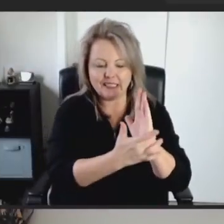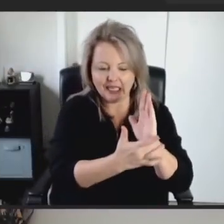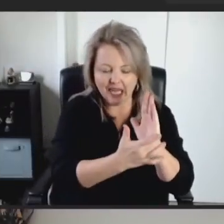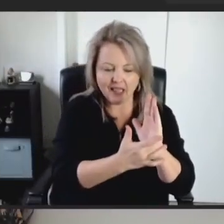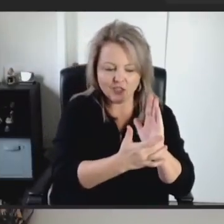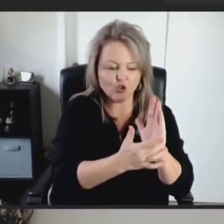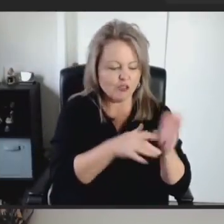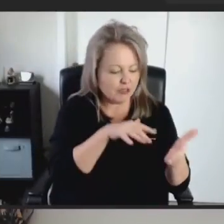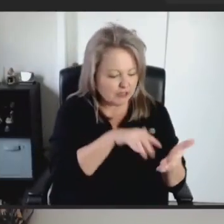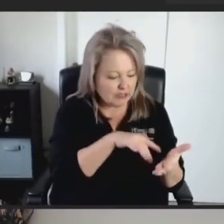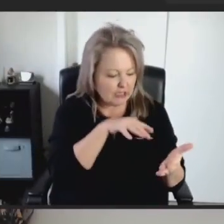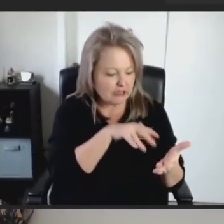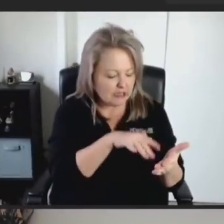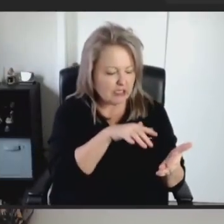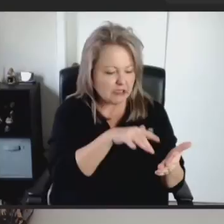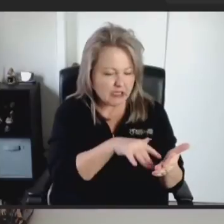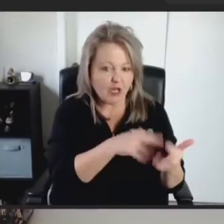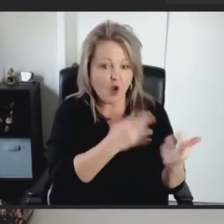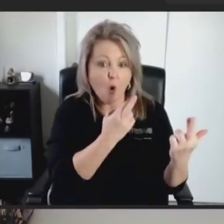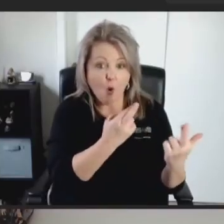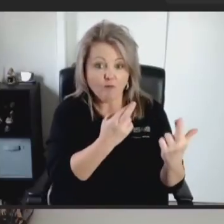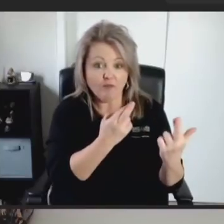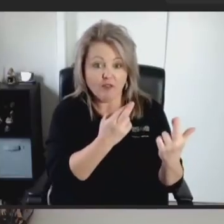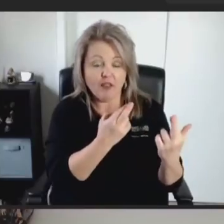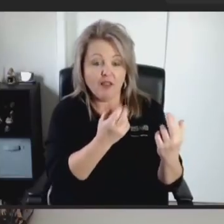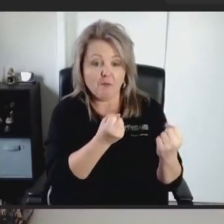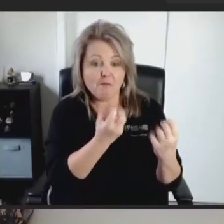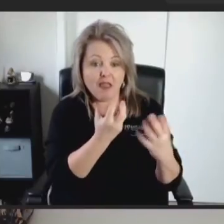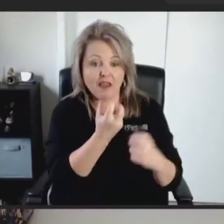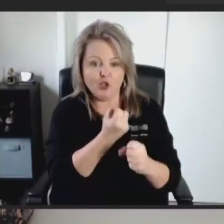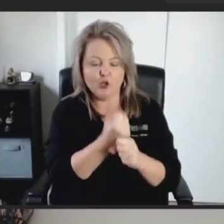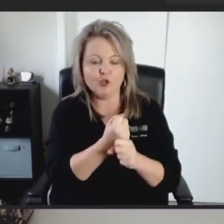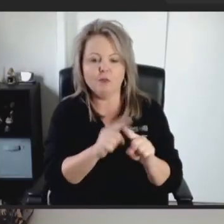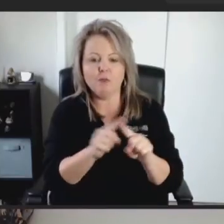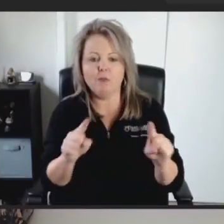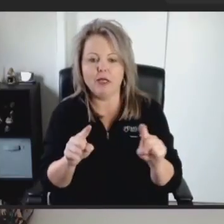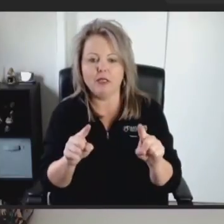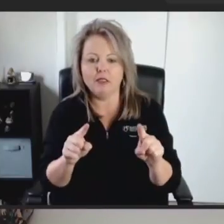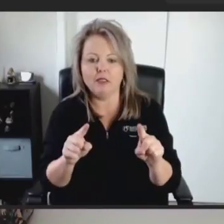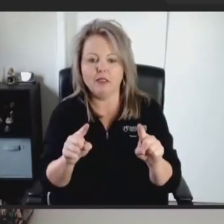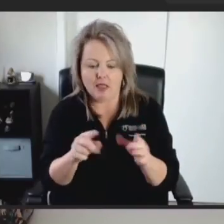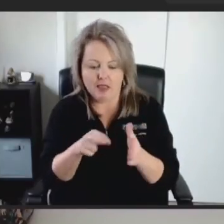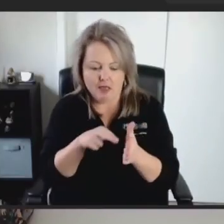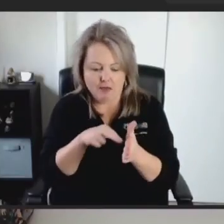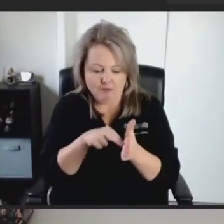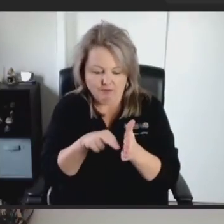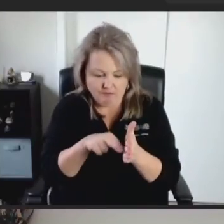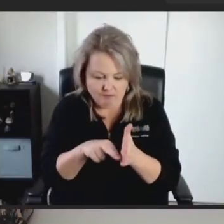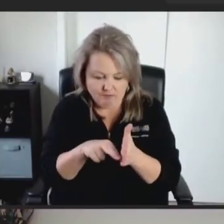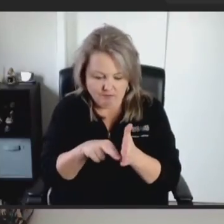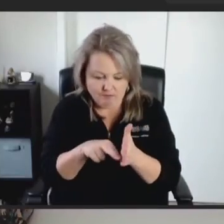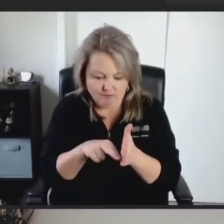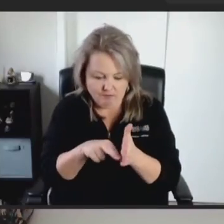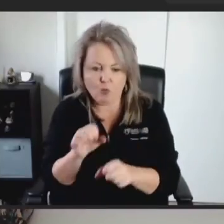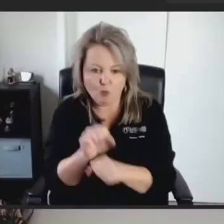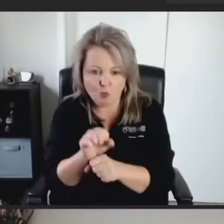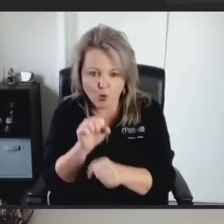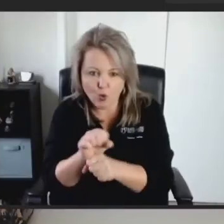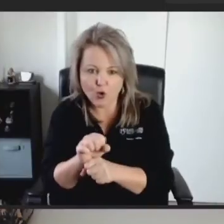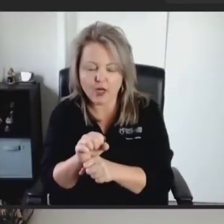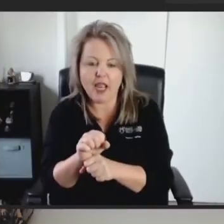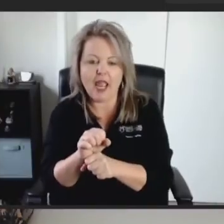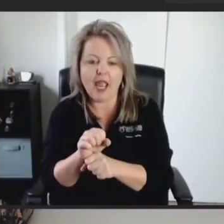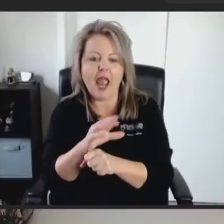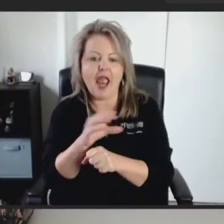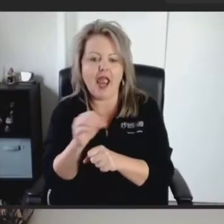studied and have been hopeful for years, but it has taken this investment by both the pharmaceutical companies and